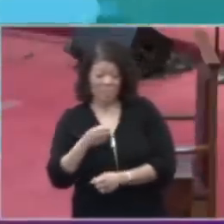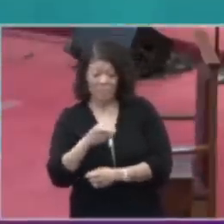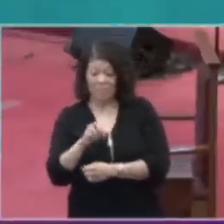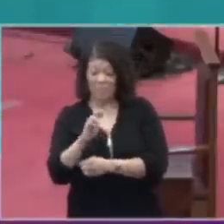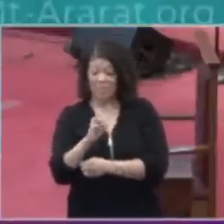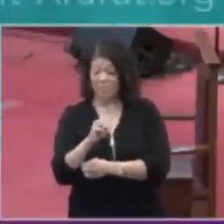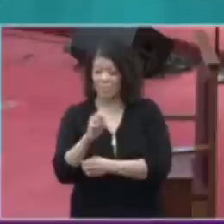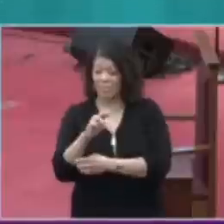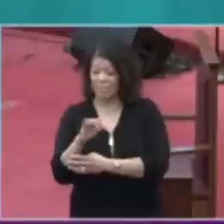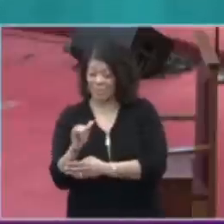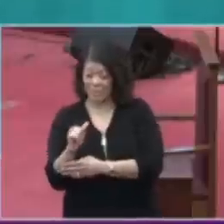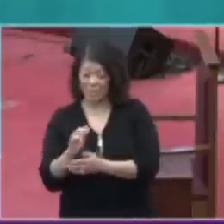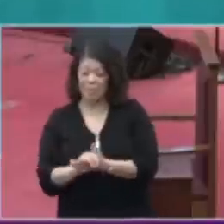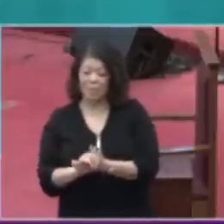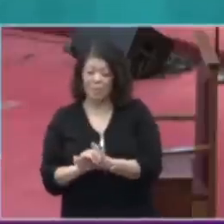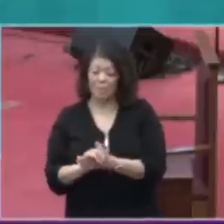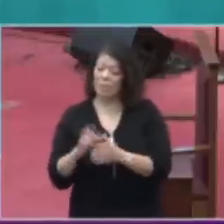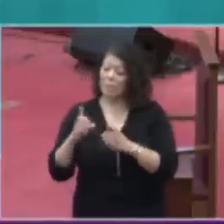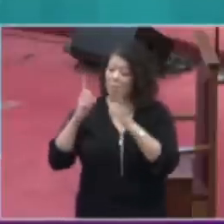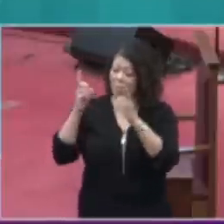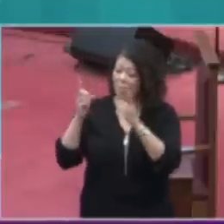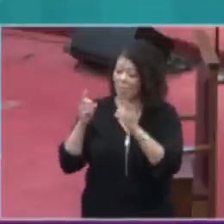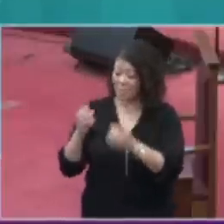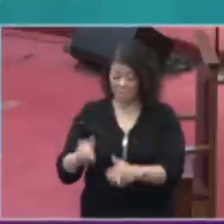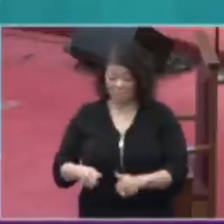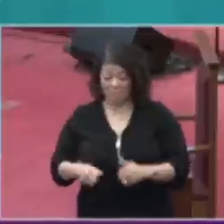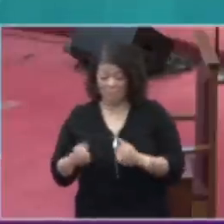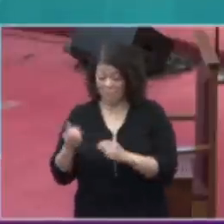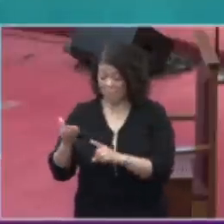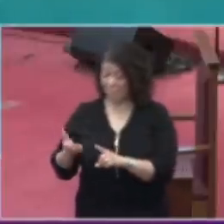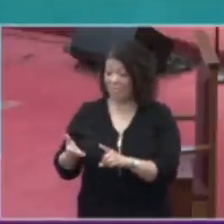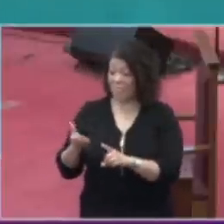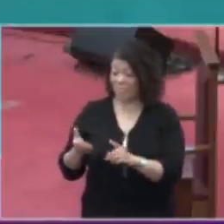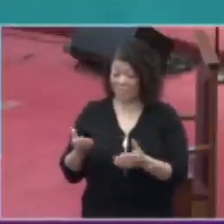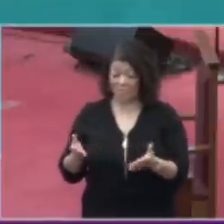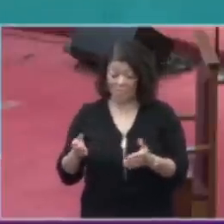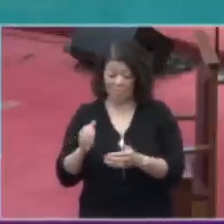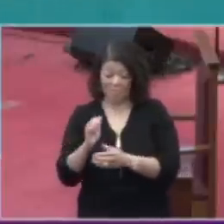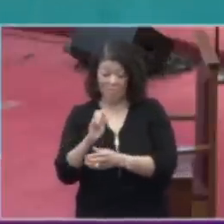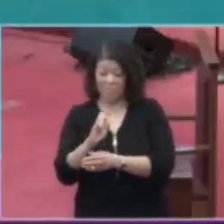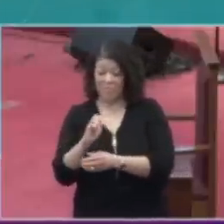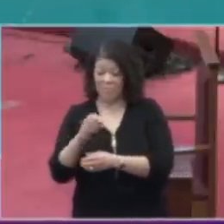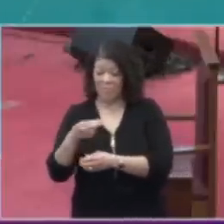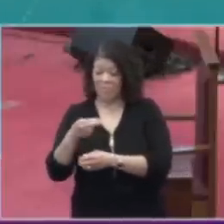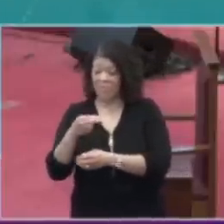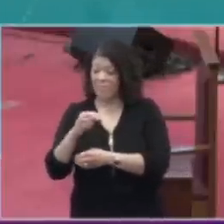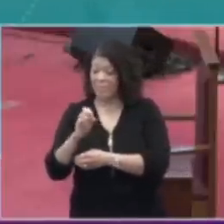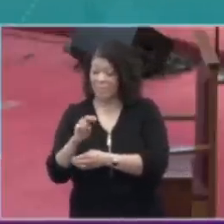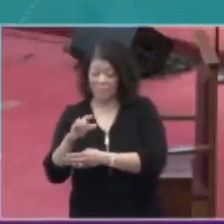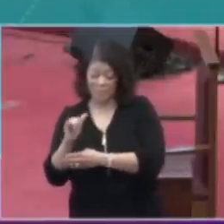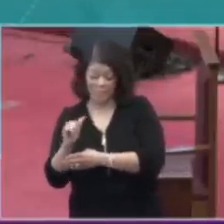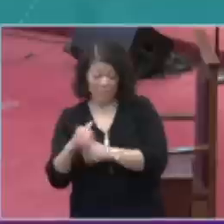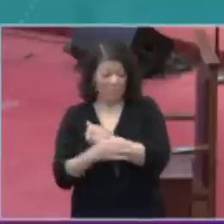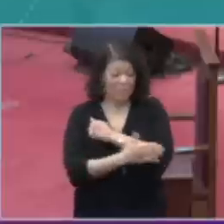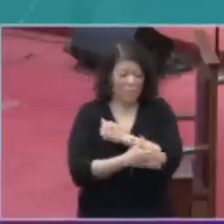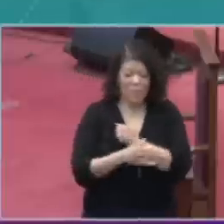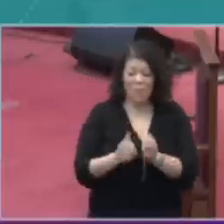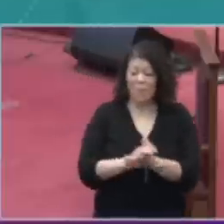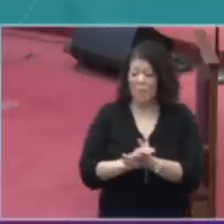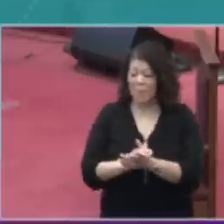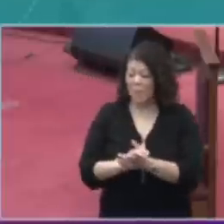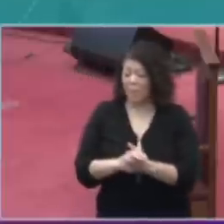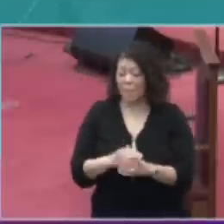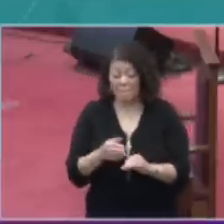her life to health in Allegheny County. She stays very actively and aggressively connected to the Allegheny